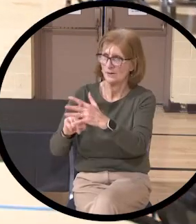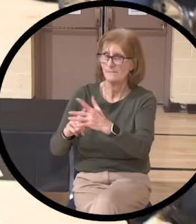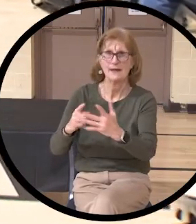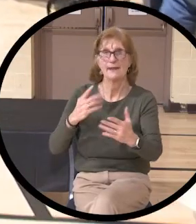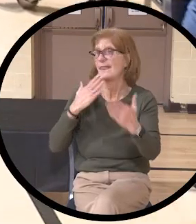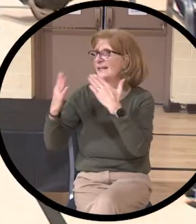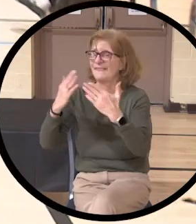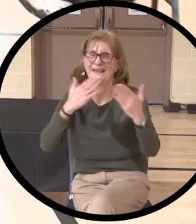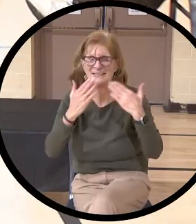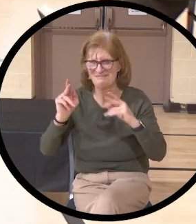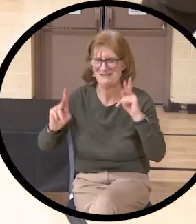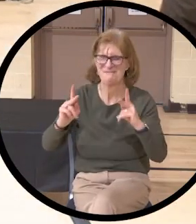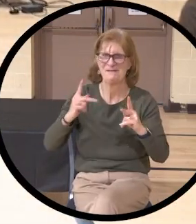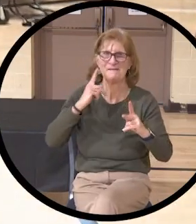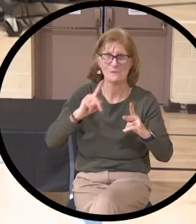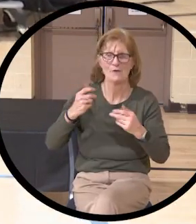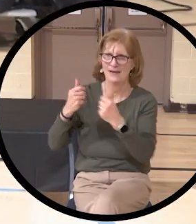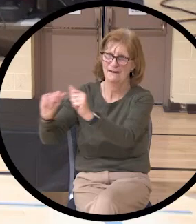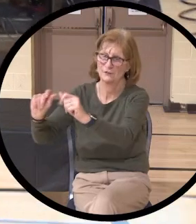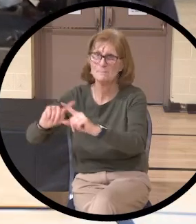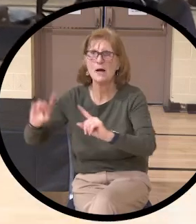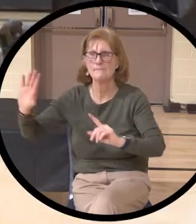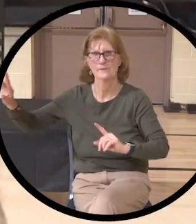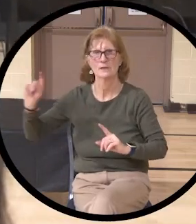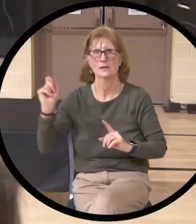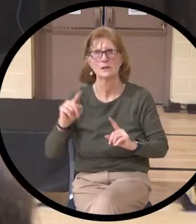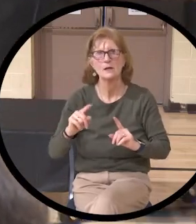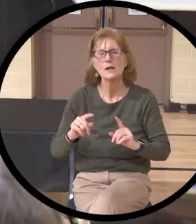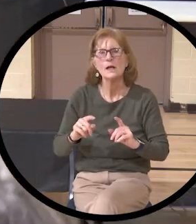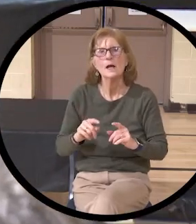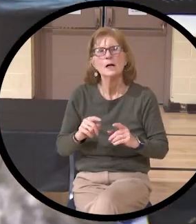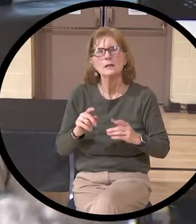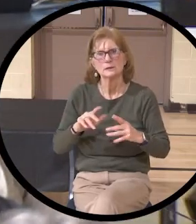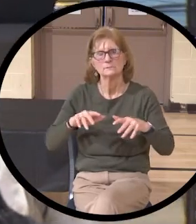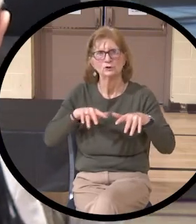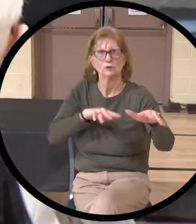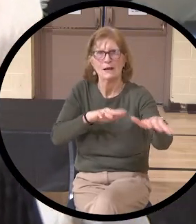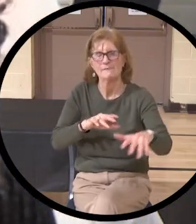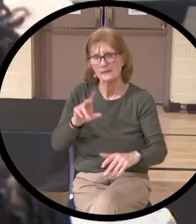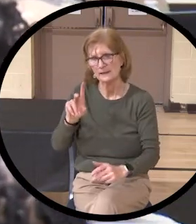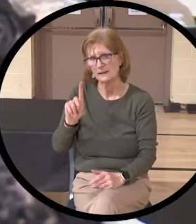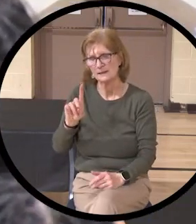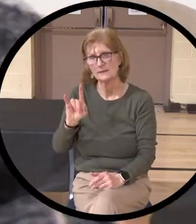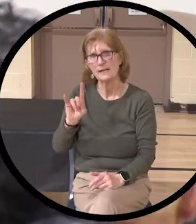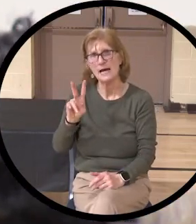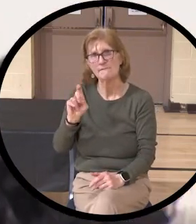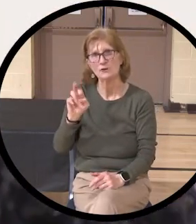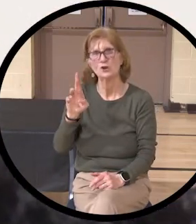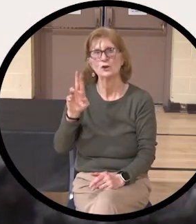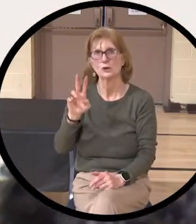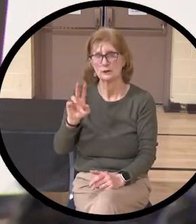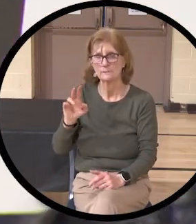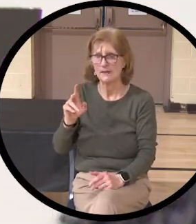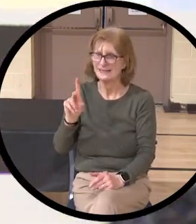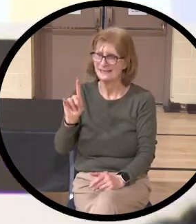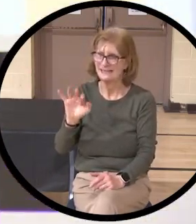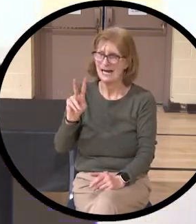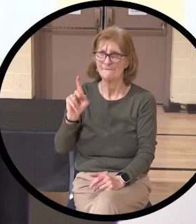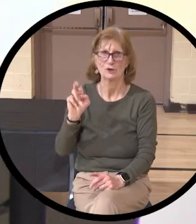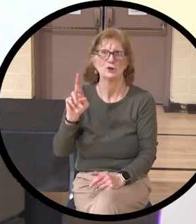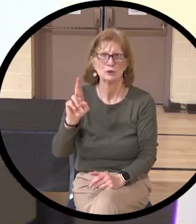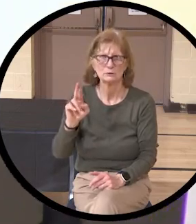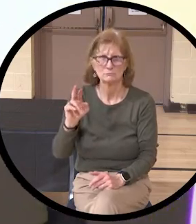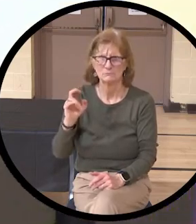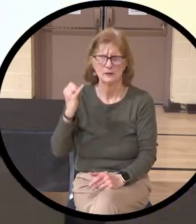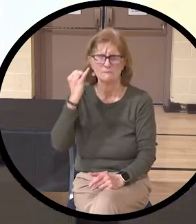a lot of people, but the main question was about a traffic diverter at Euclid and whether that was part of the project.